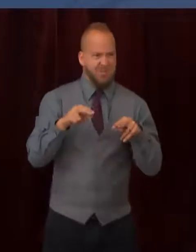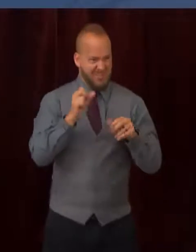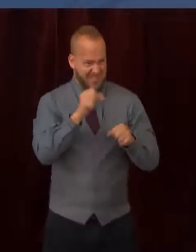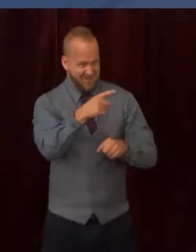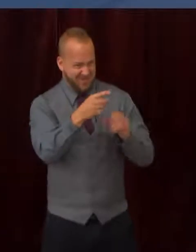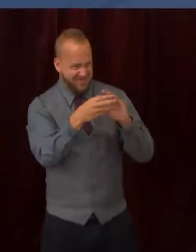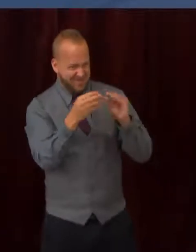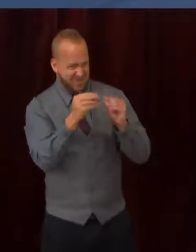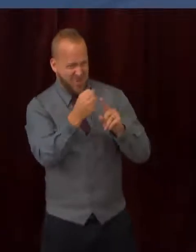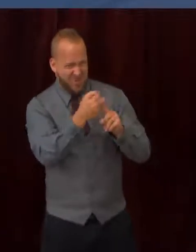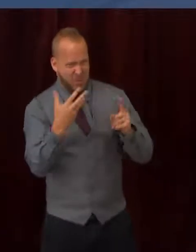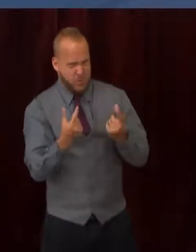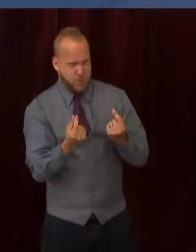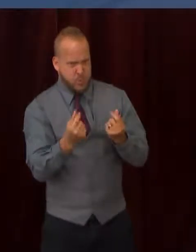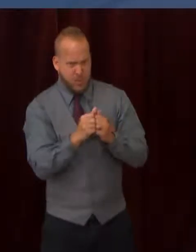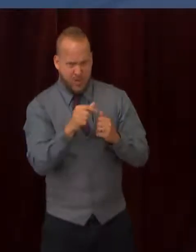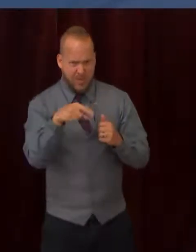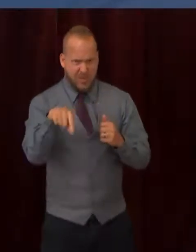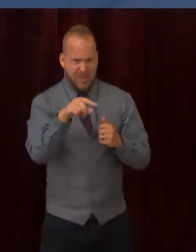and why?